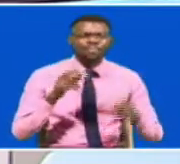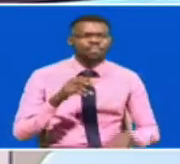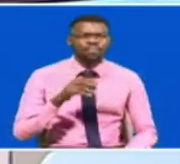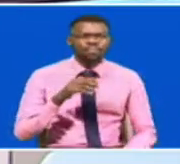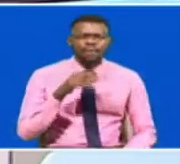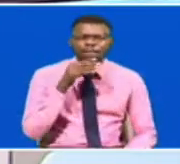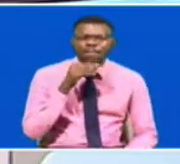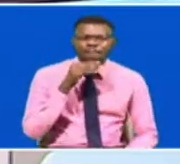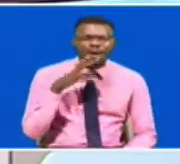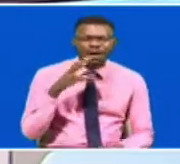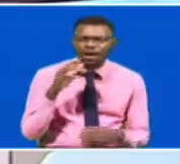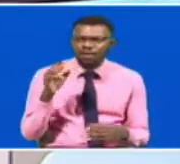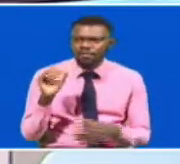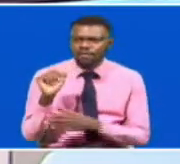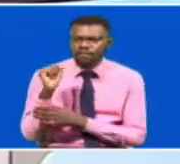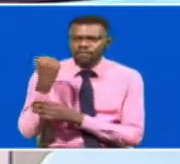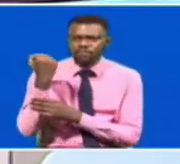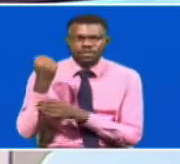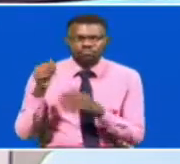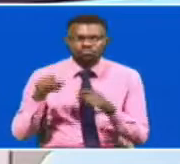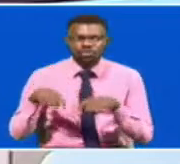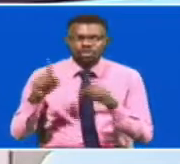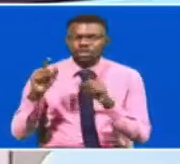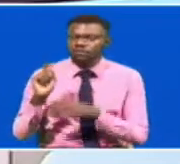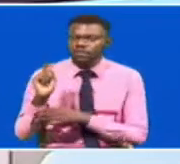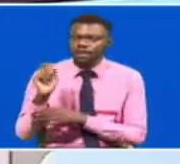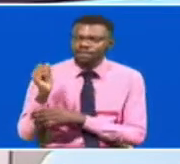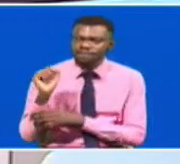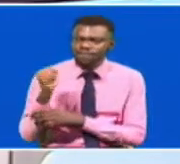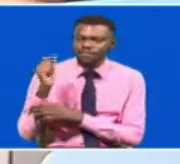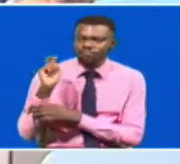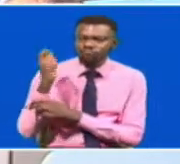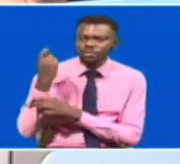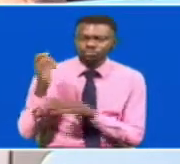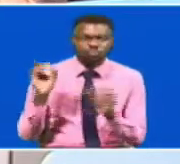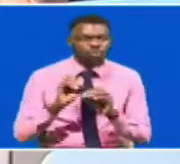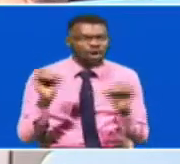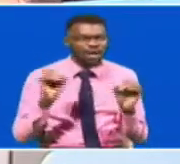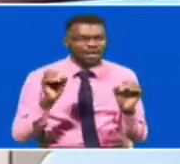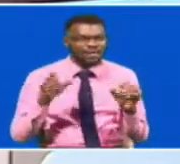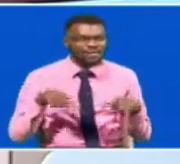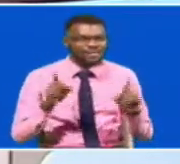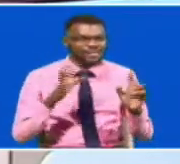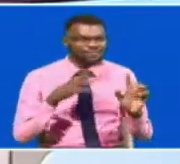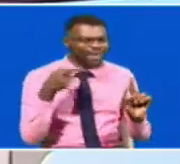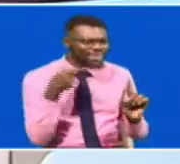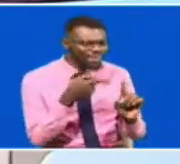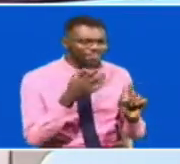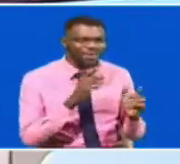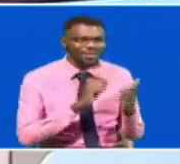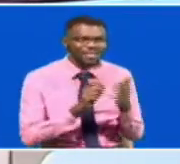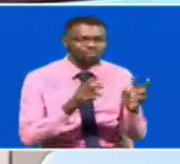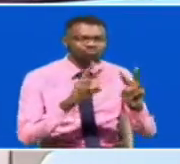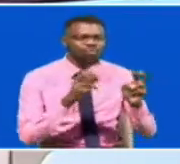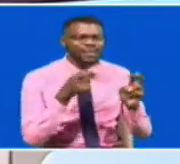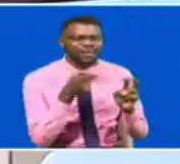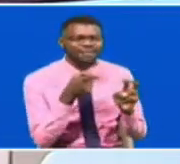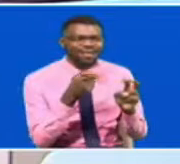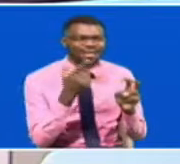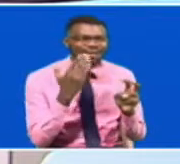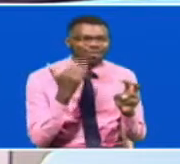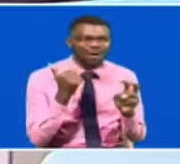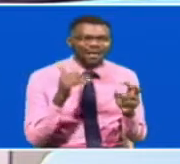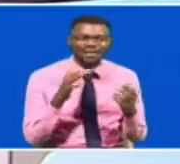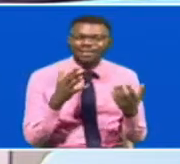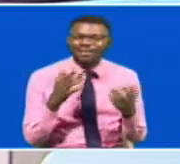Fifth? Is not the fifth. You know, this is very intentional. I did that intentionally because I see why and is